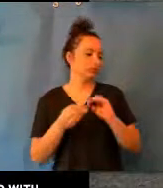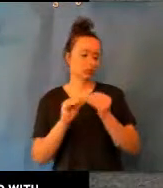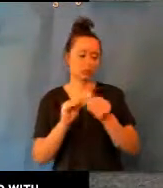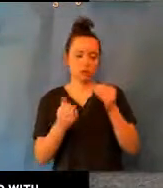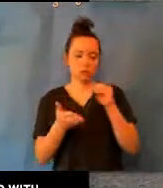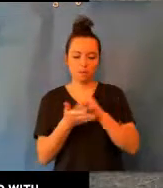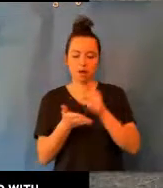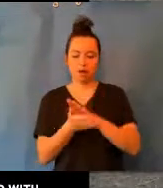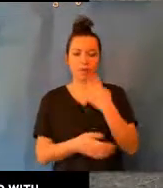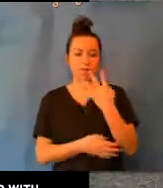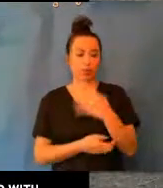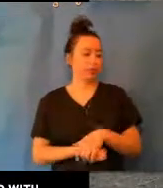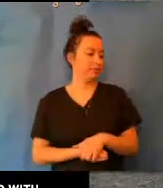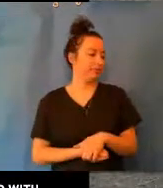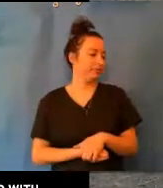on the line.